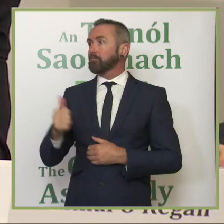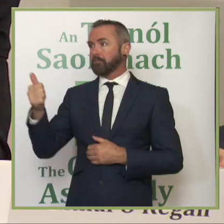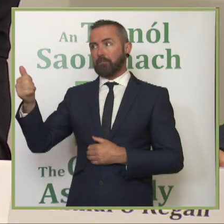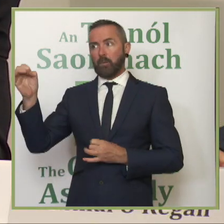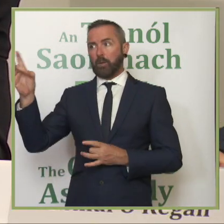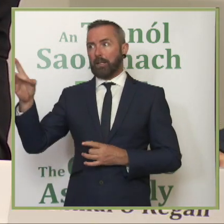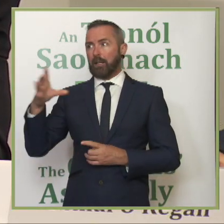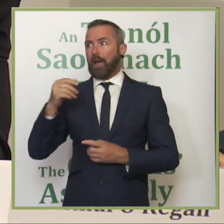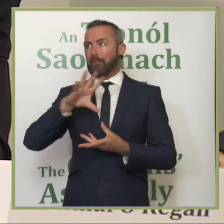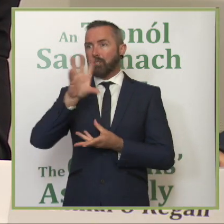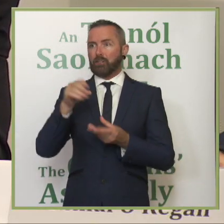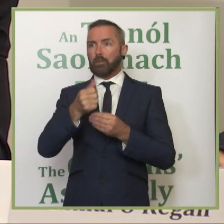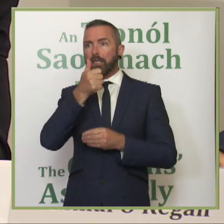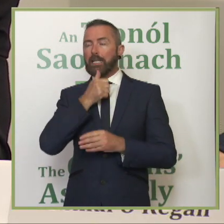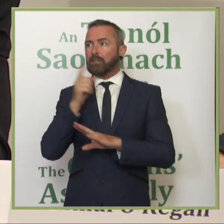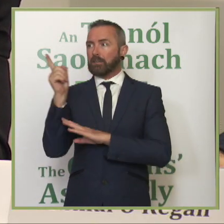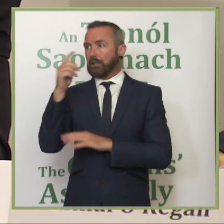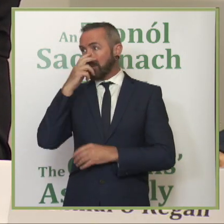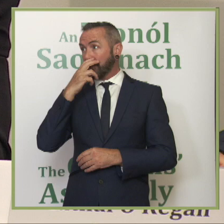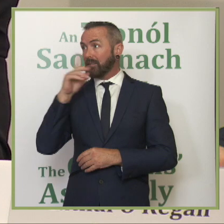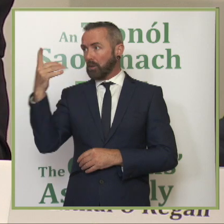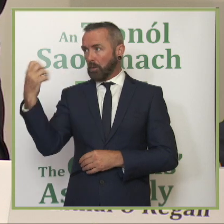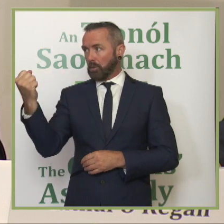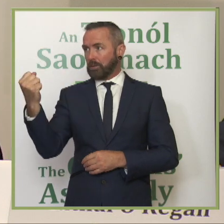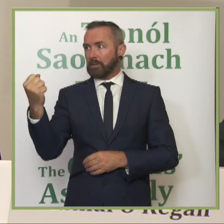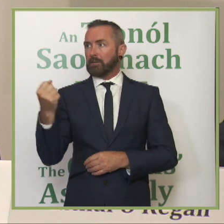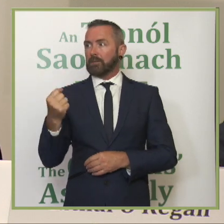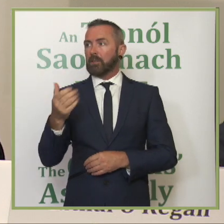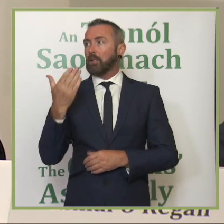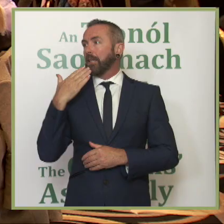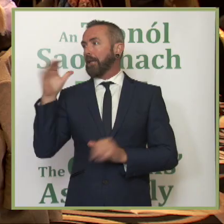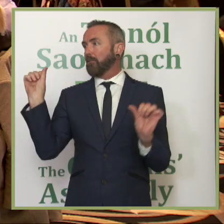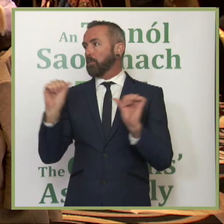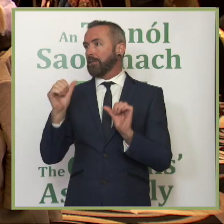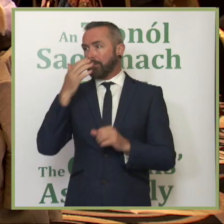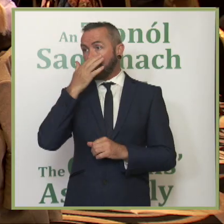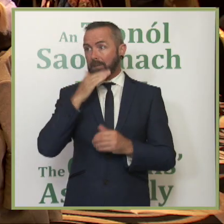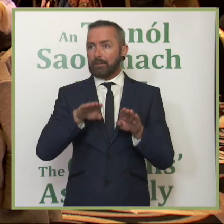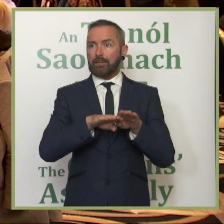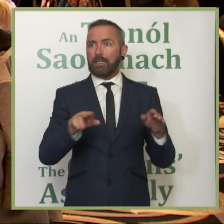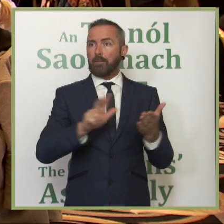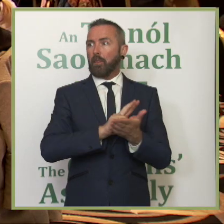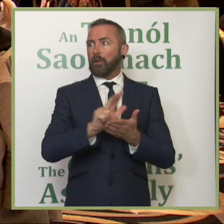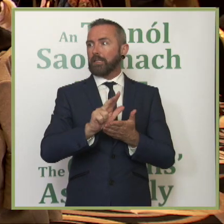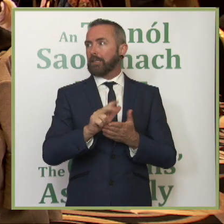summary answers if we can, some repetition that might emerge. So thank you again for being brief, really appreciate it. Table 13.